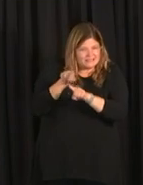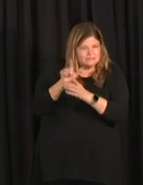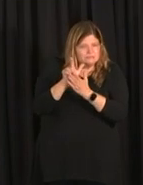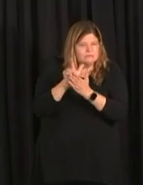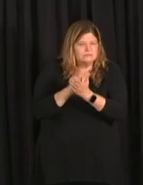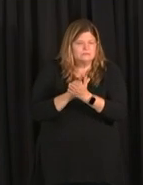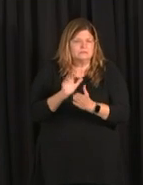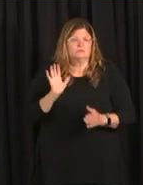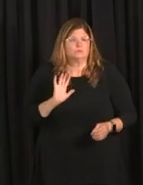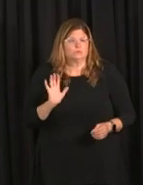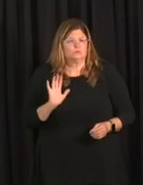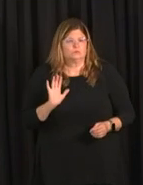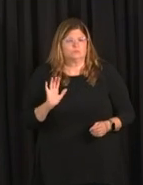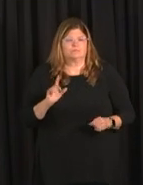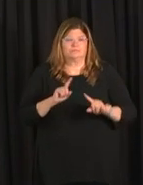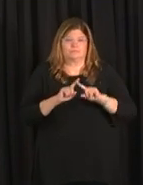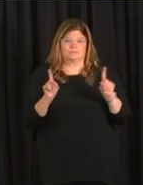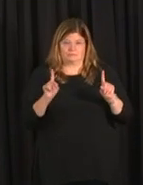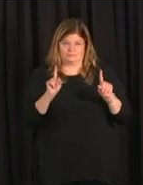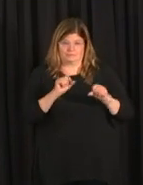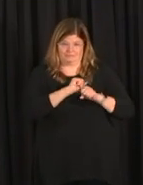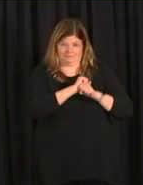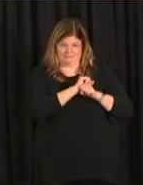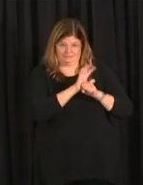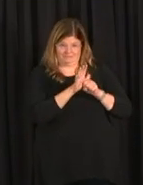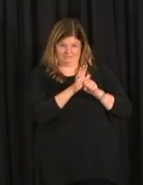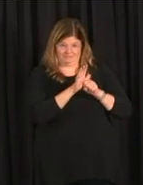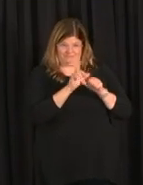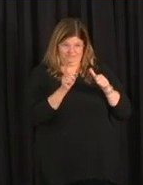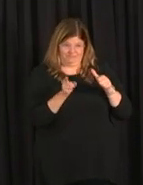legislation, when the pandemic first